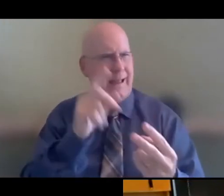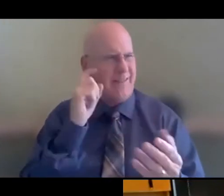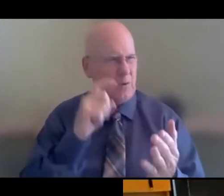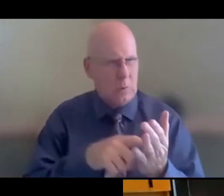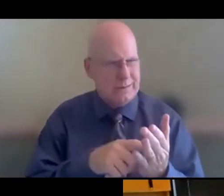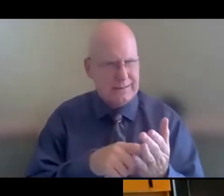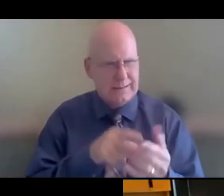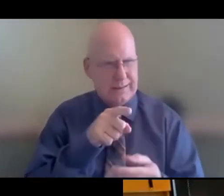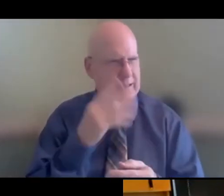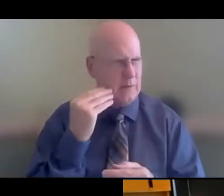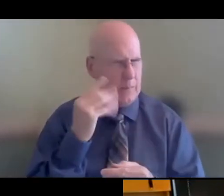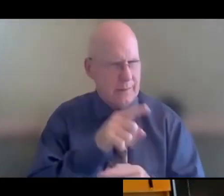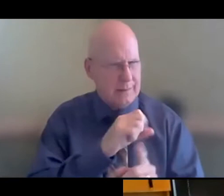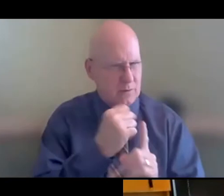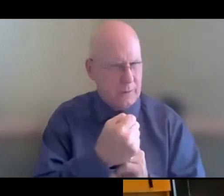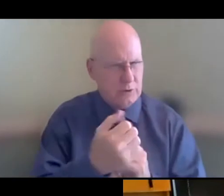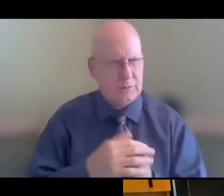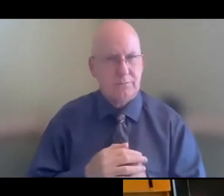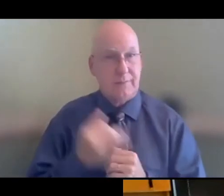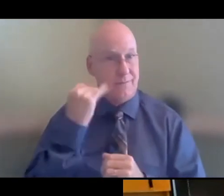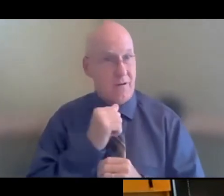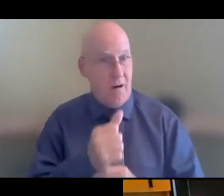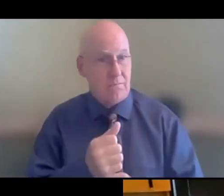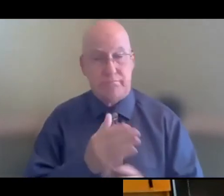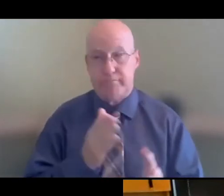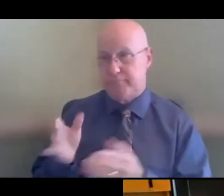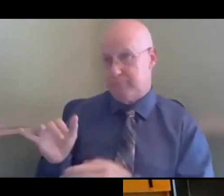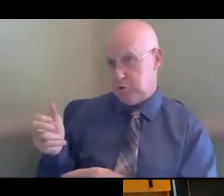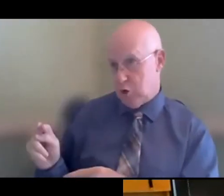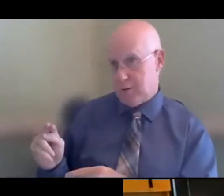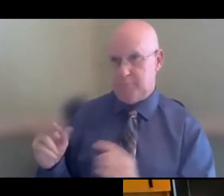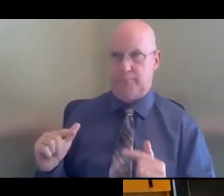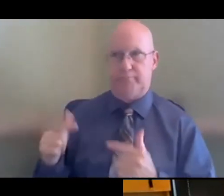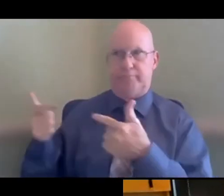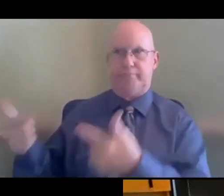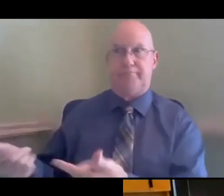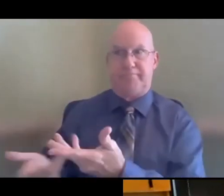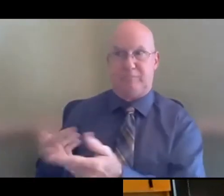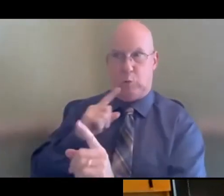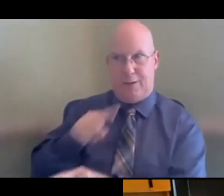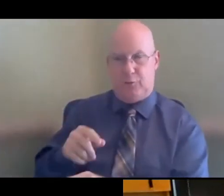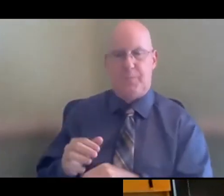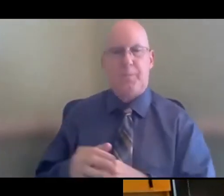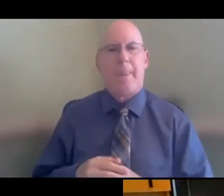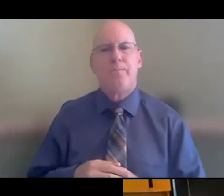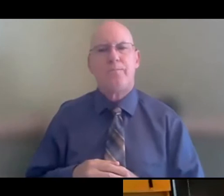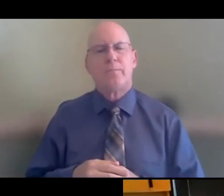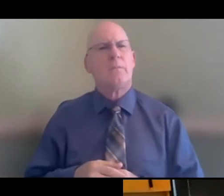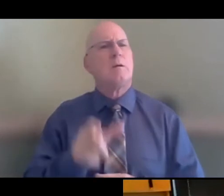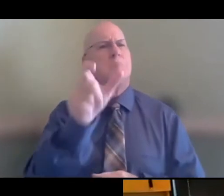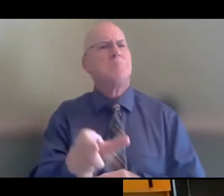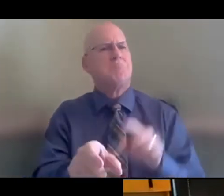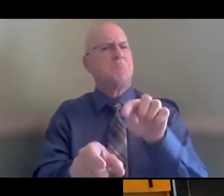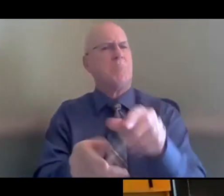this specific situation. And if not, John, I will hand this over to you. But an individual is